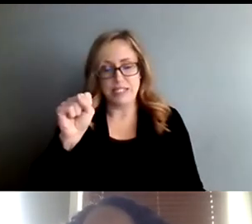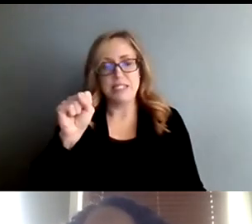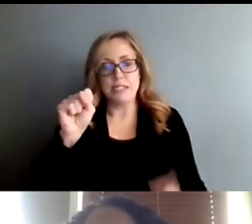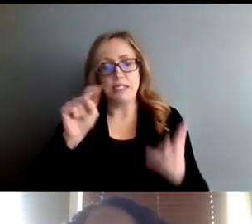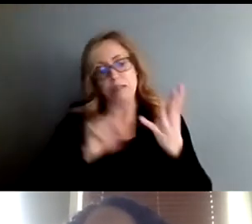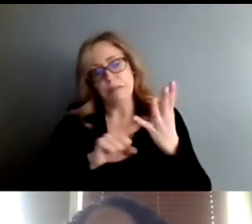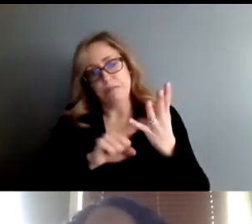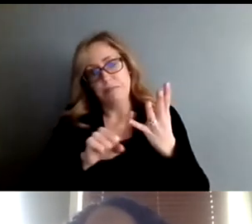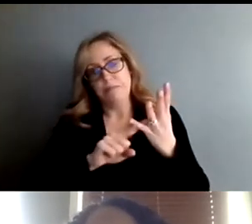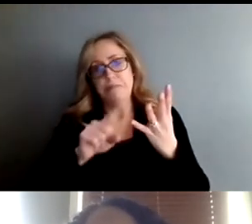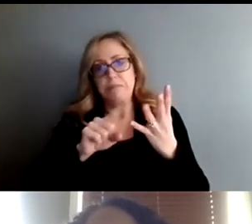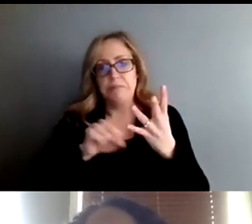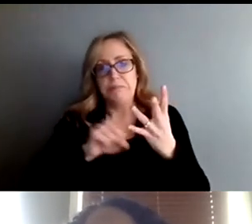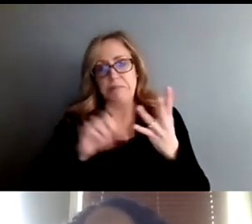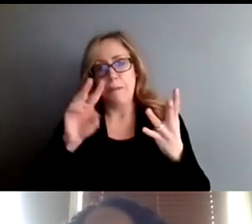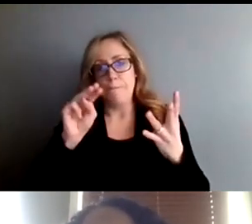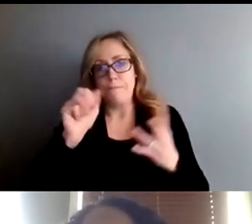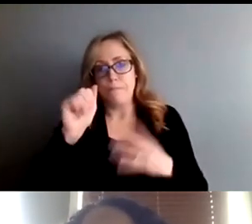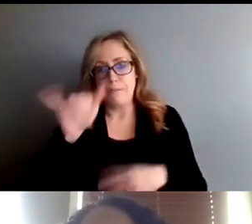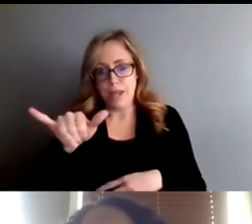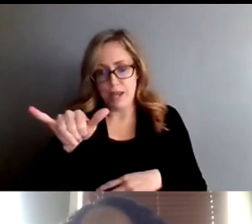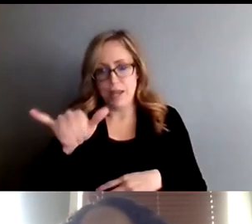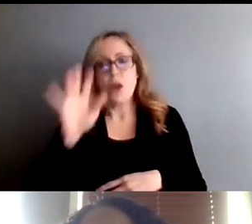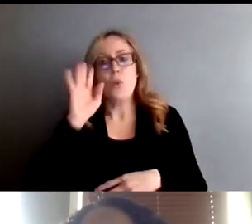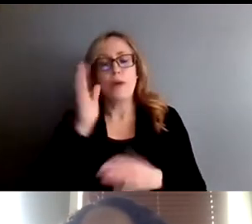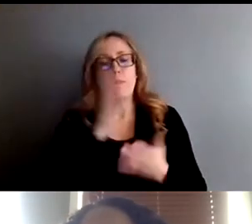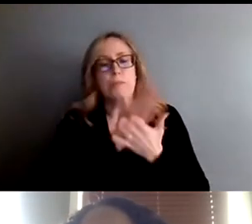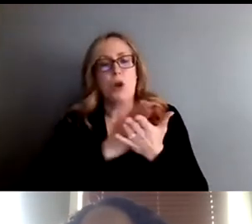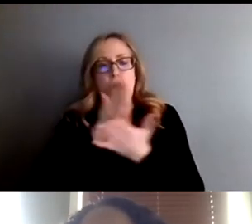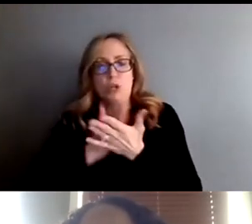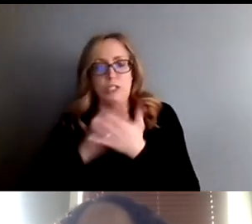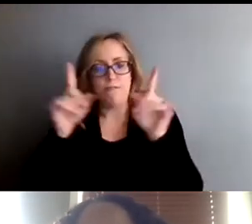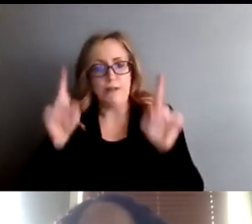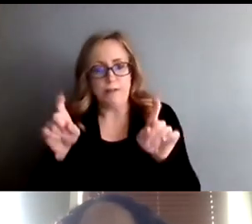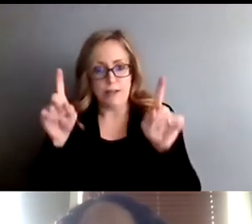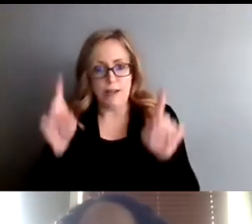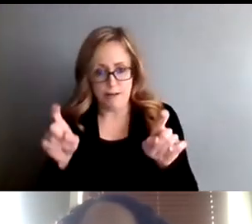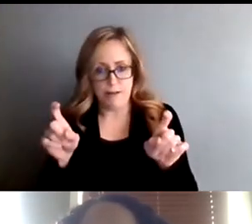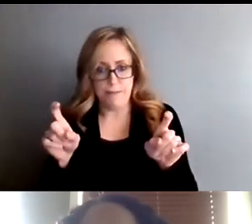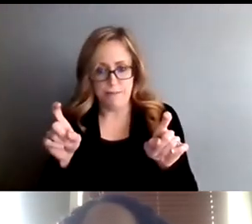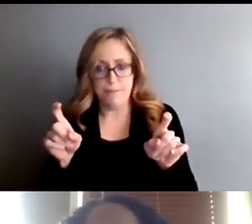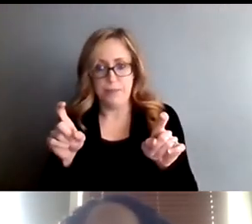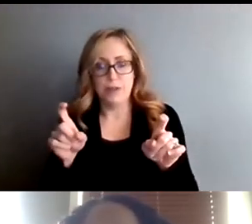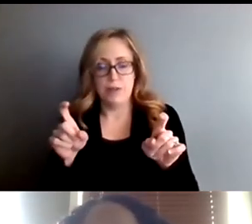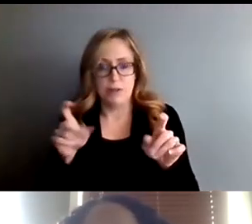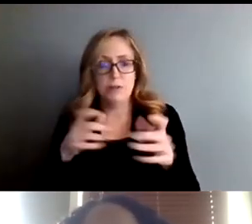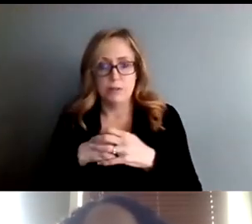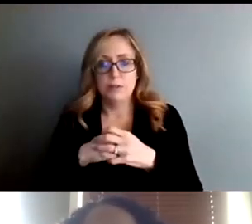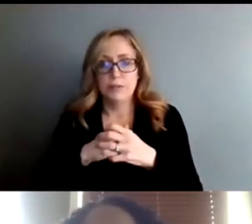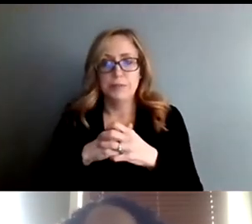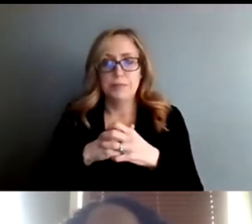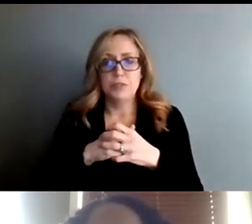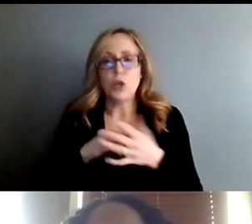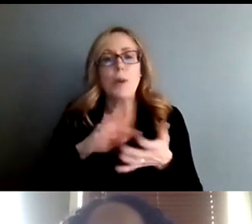administration timeframe. There'll be segments of the exam that is given or being administered, which means that it's going